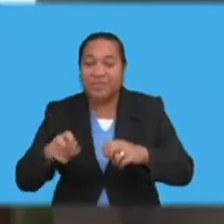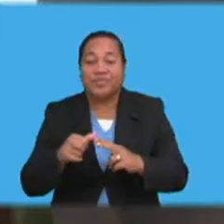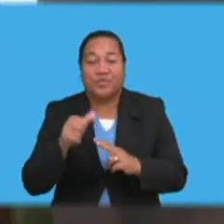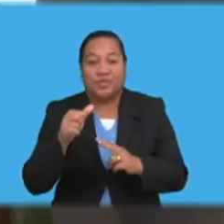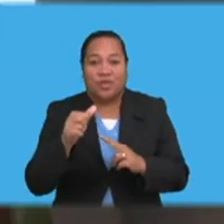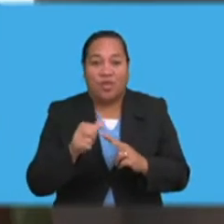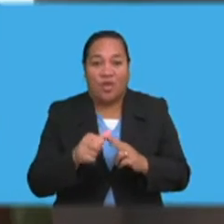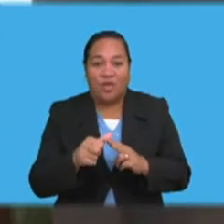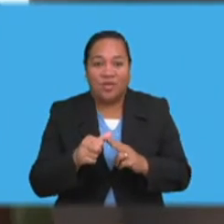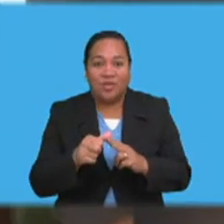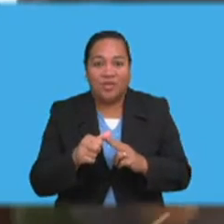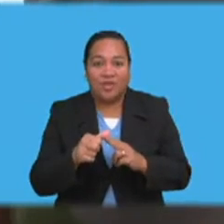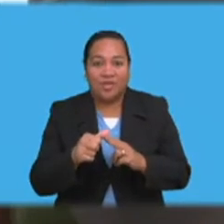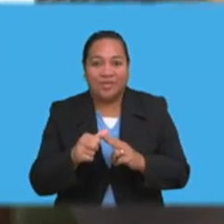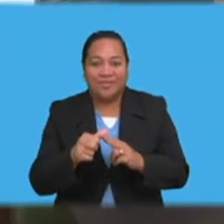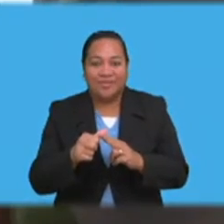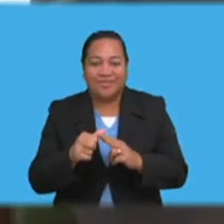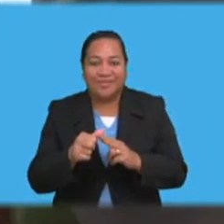the